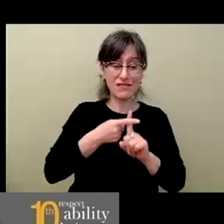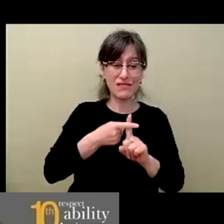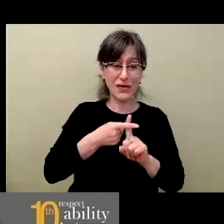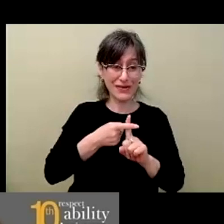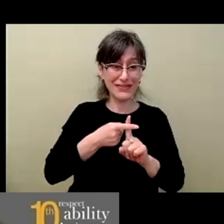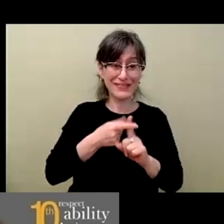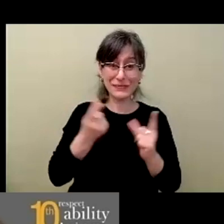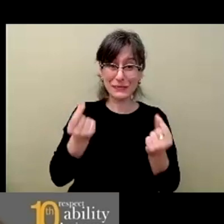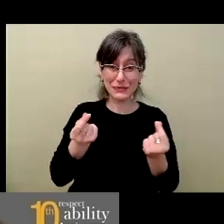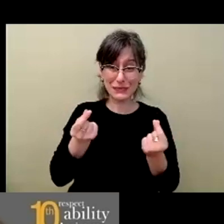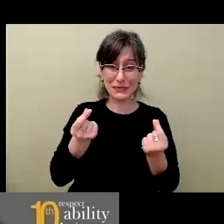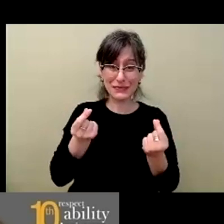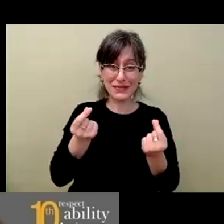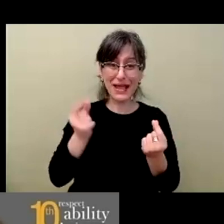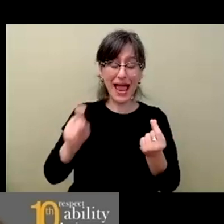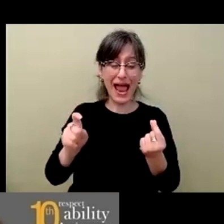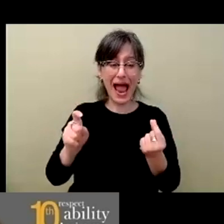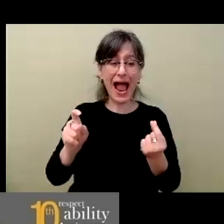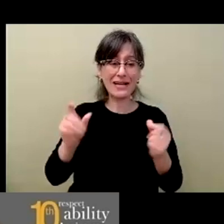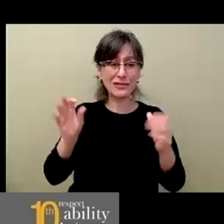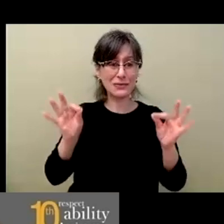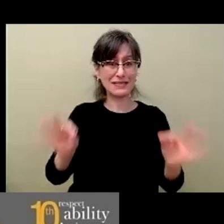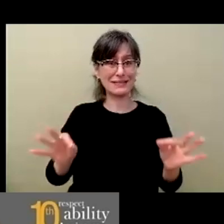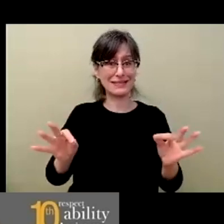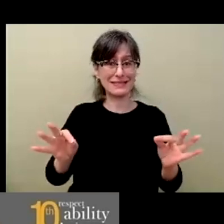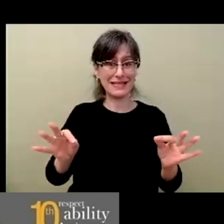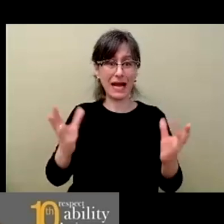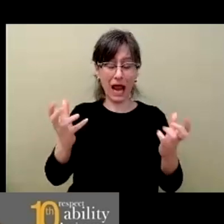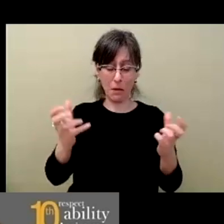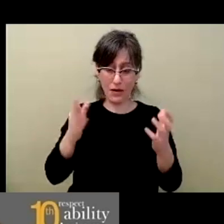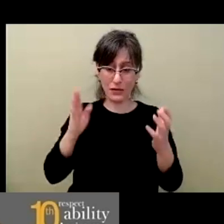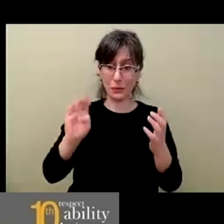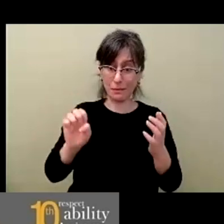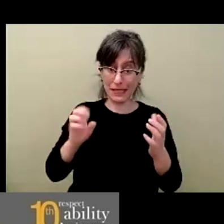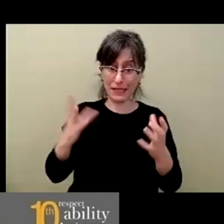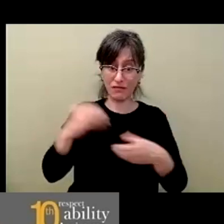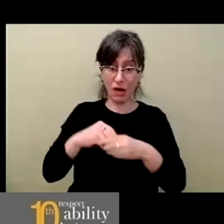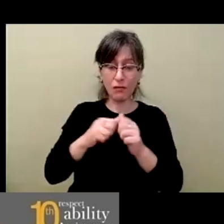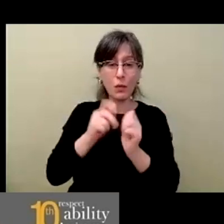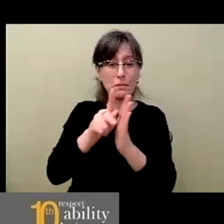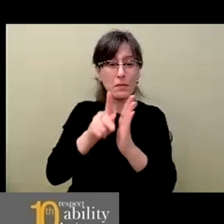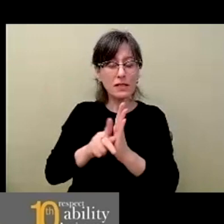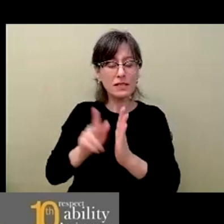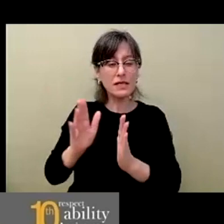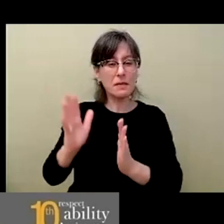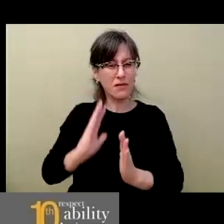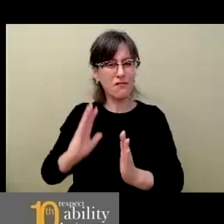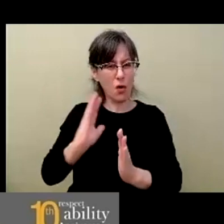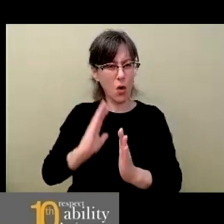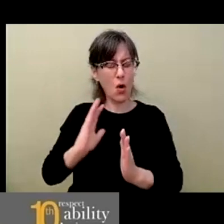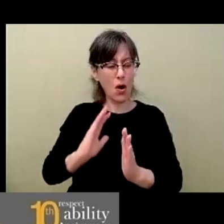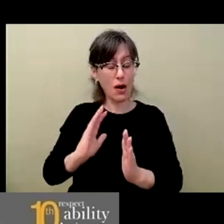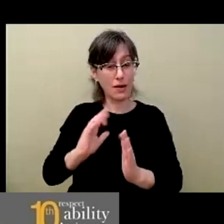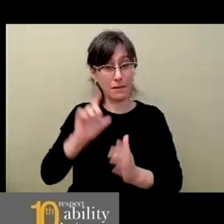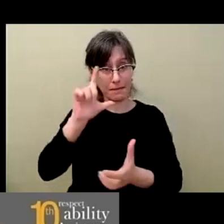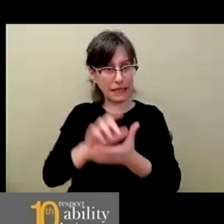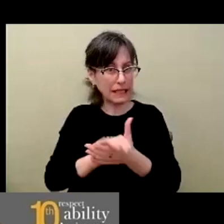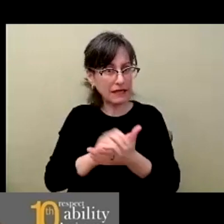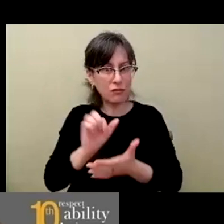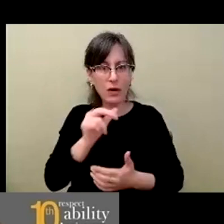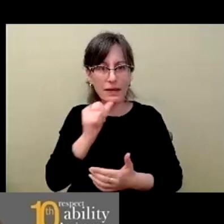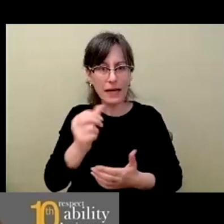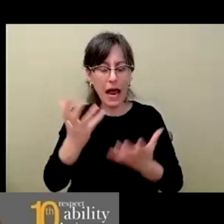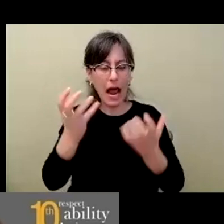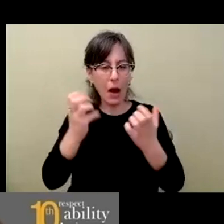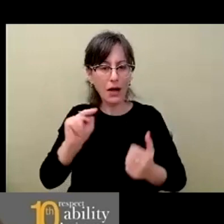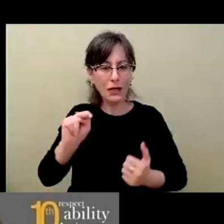actually decide that policy was where I wanted to be. Right, believe it or not, for most of my young days, I wanted to be a nuclear